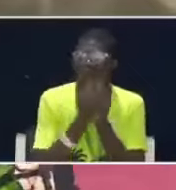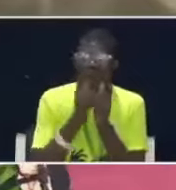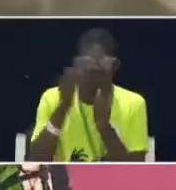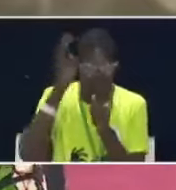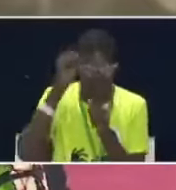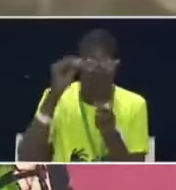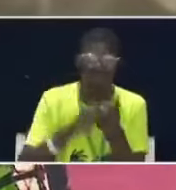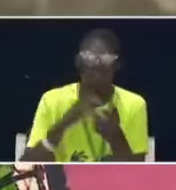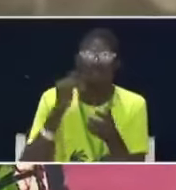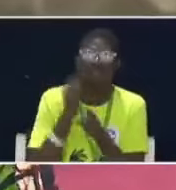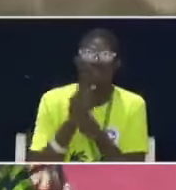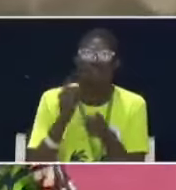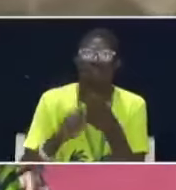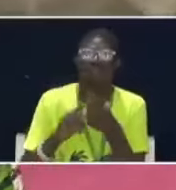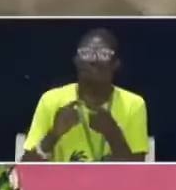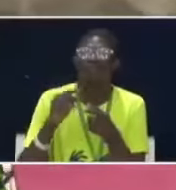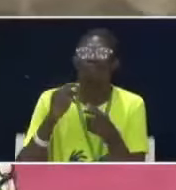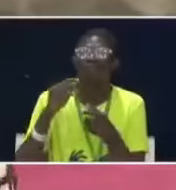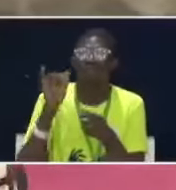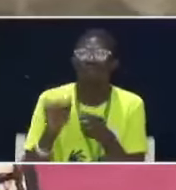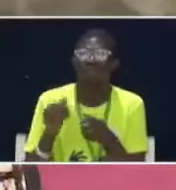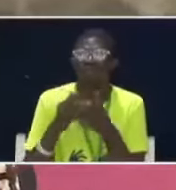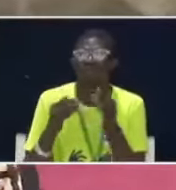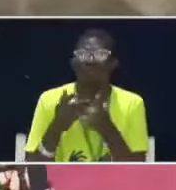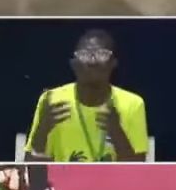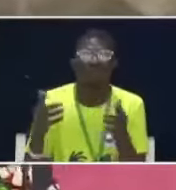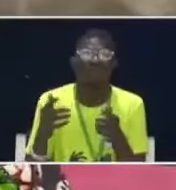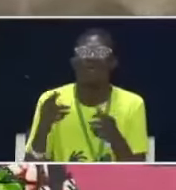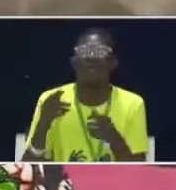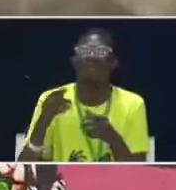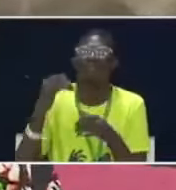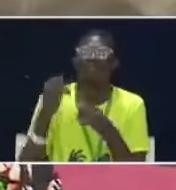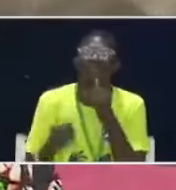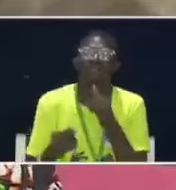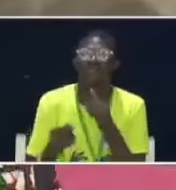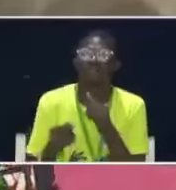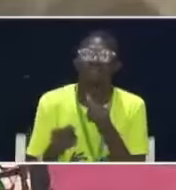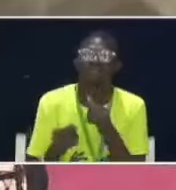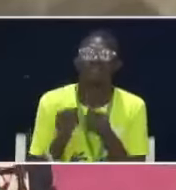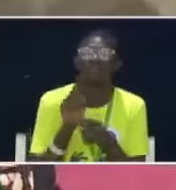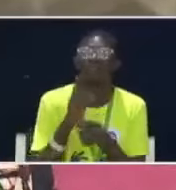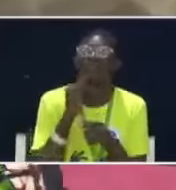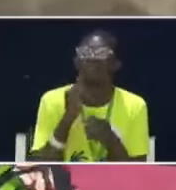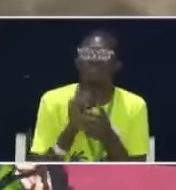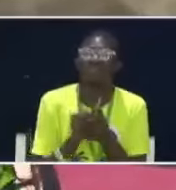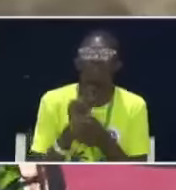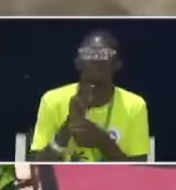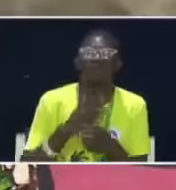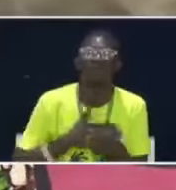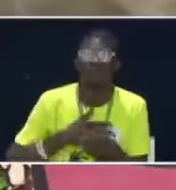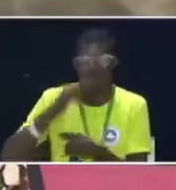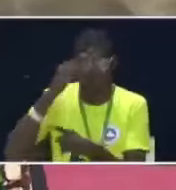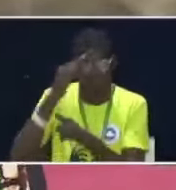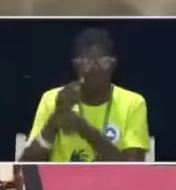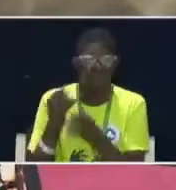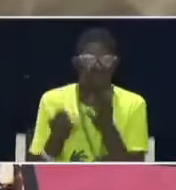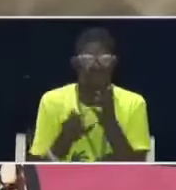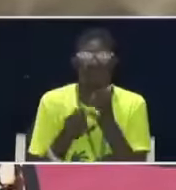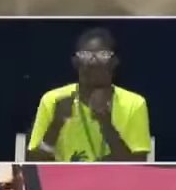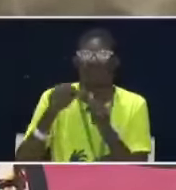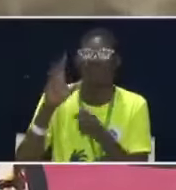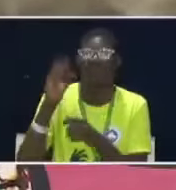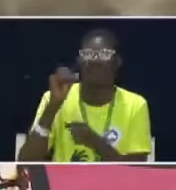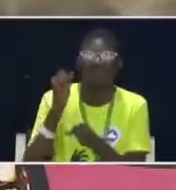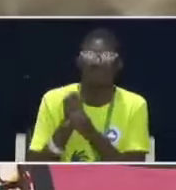that he just needed to take some few supplements. And the last one is one of my junior brother also, about 50